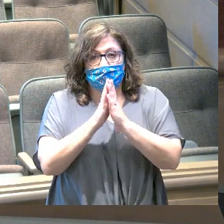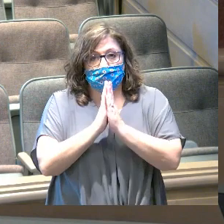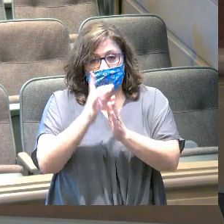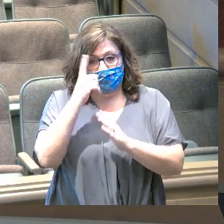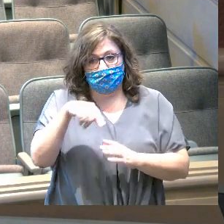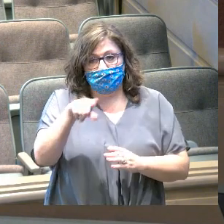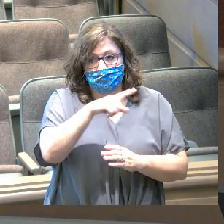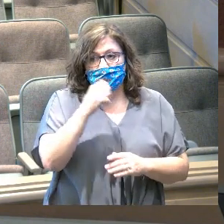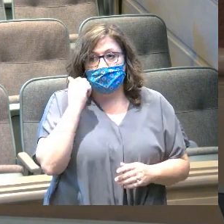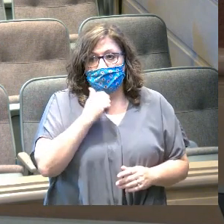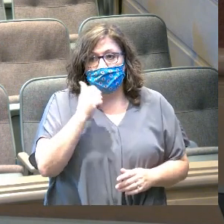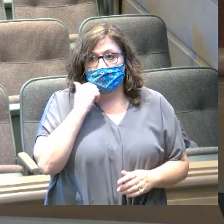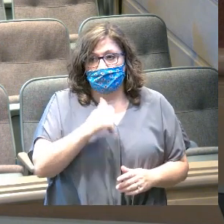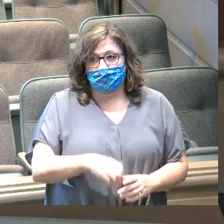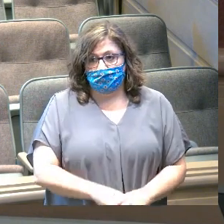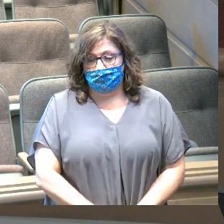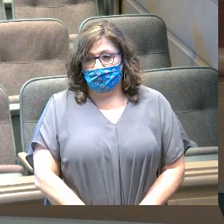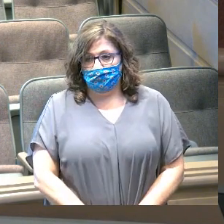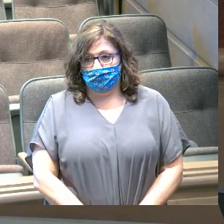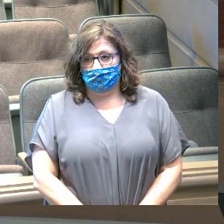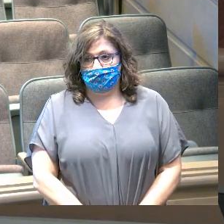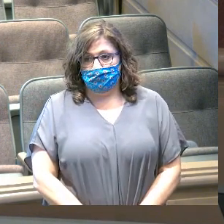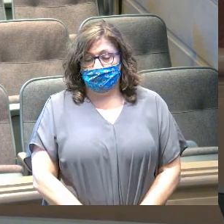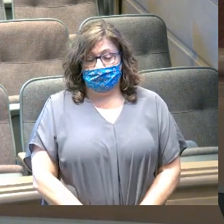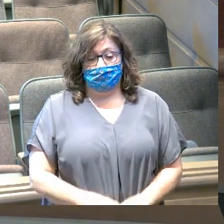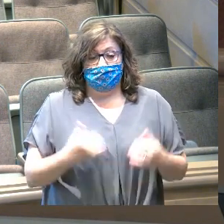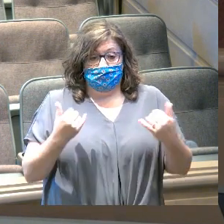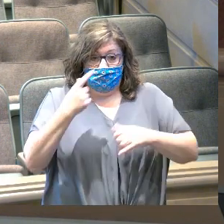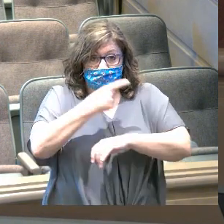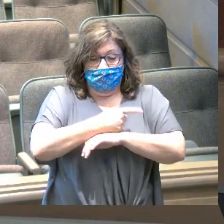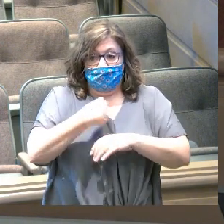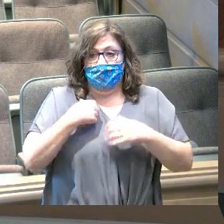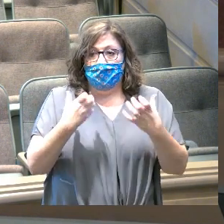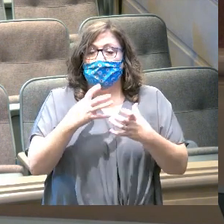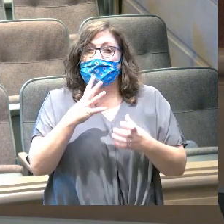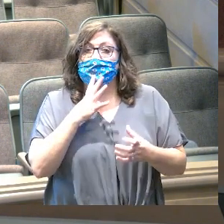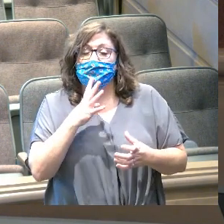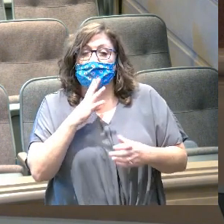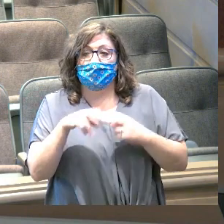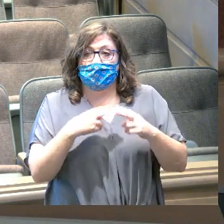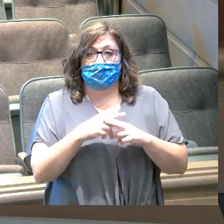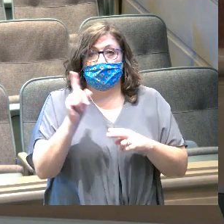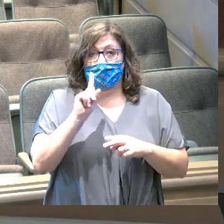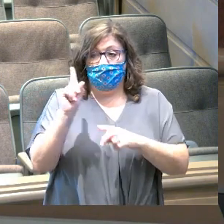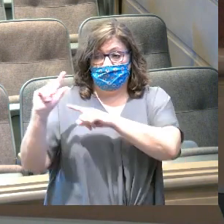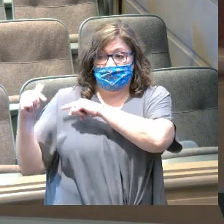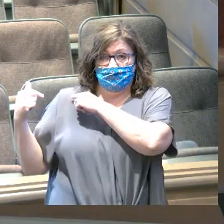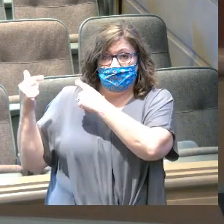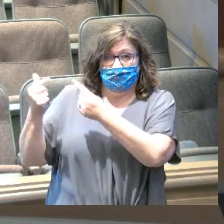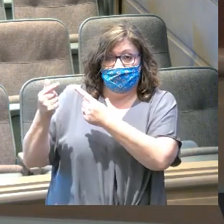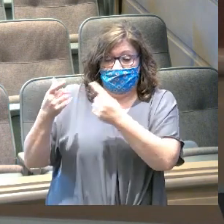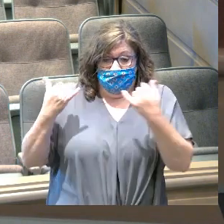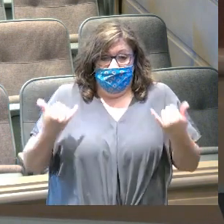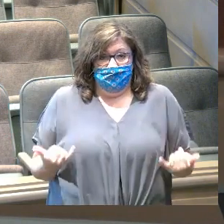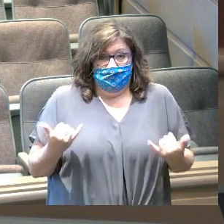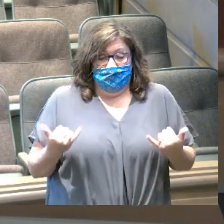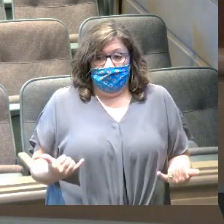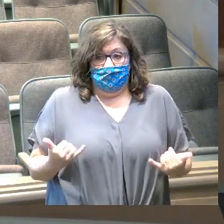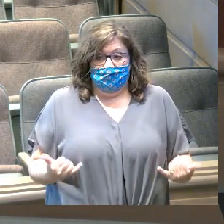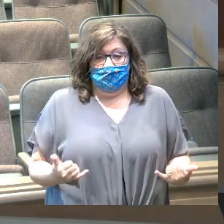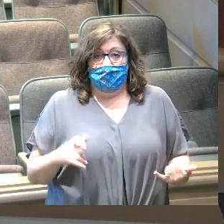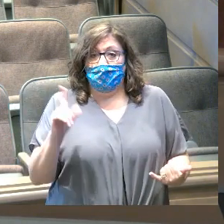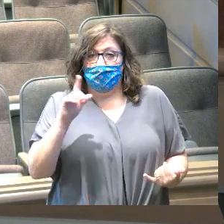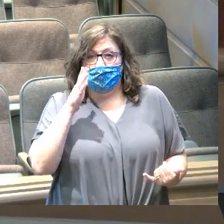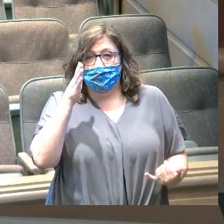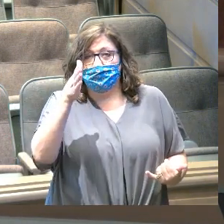day. I want to talk today about where we have been, where we are now, and where